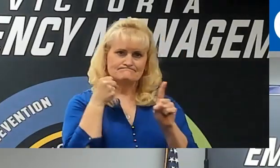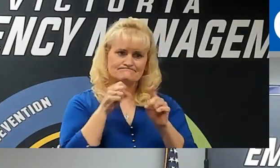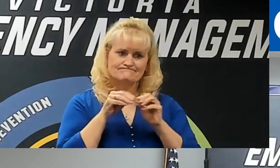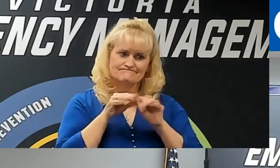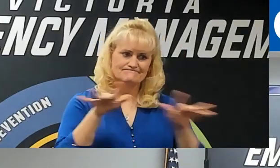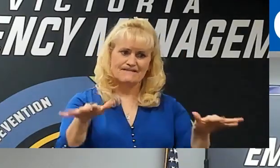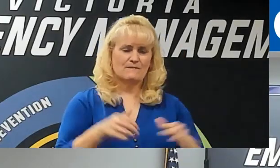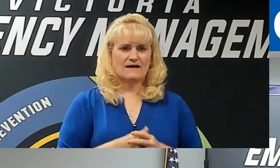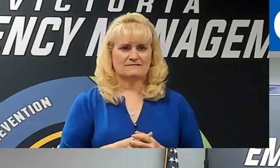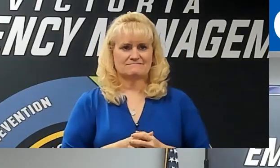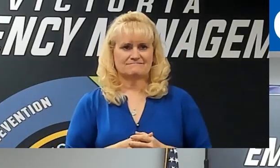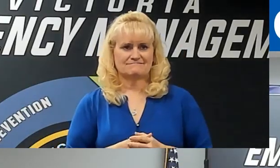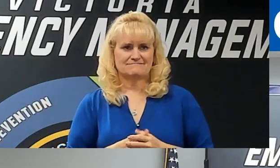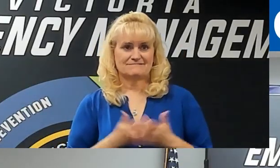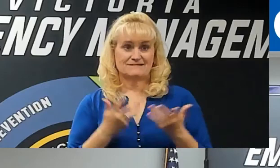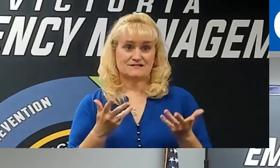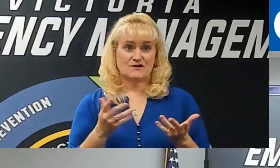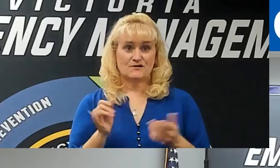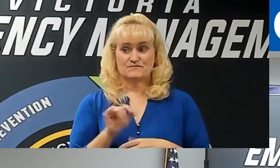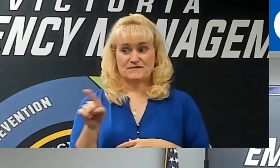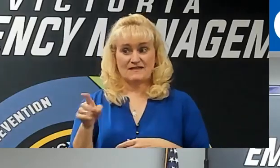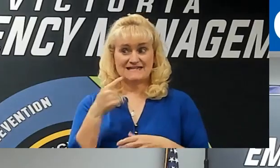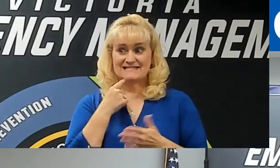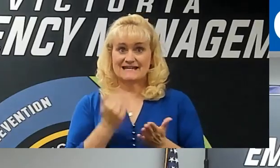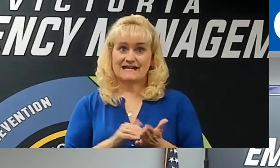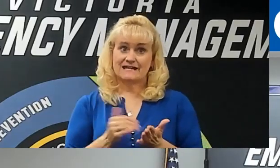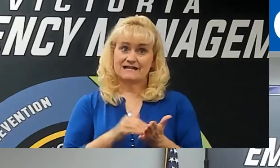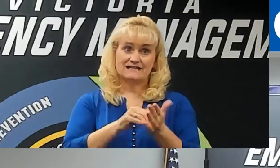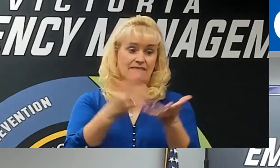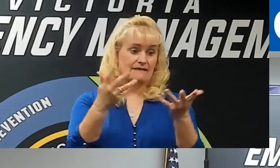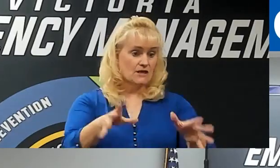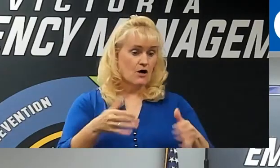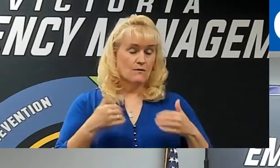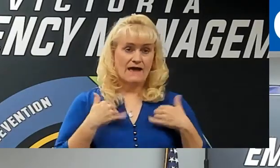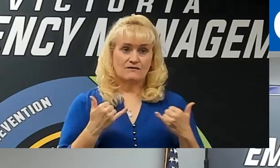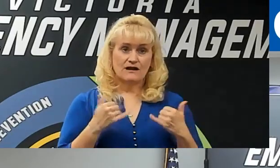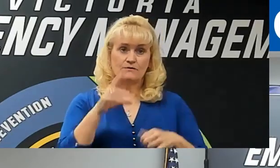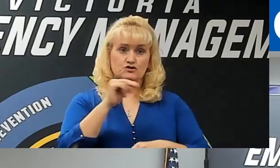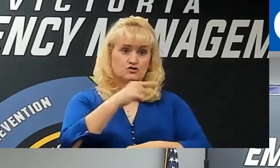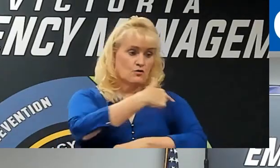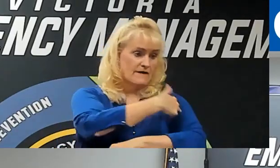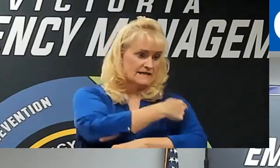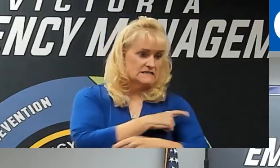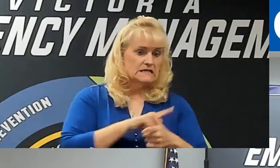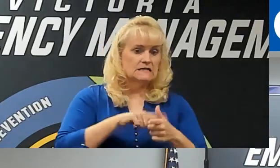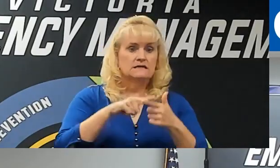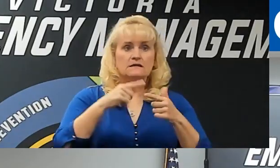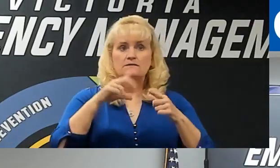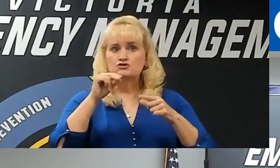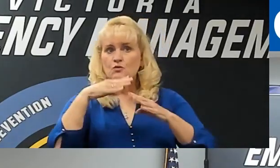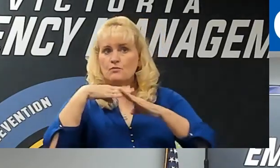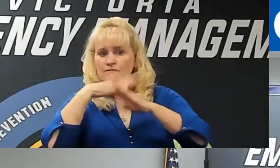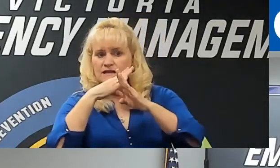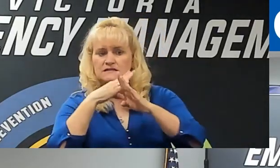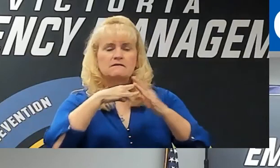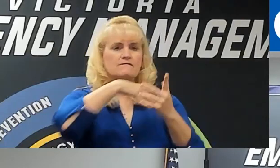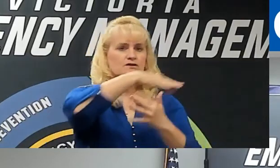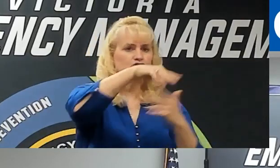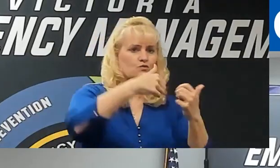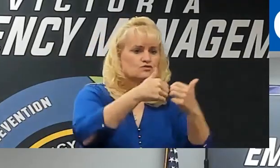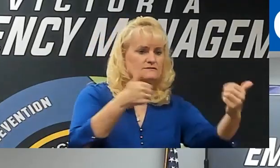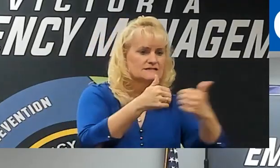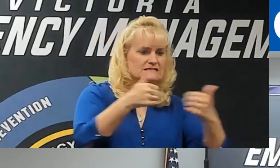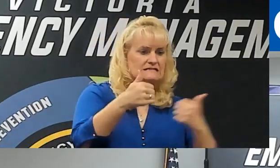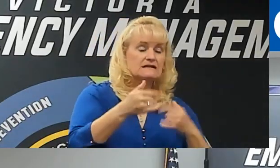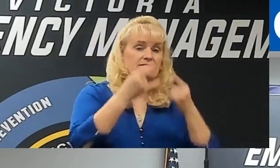one thing. Really, like Doc said time and time again, that's all we have right now. There's no vaccine. There's no preventative. We have social distancing and we